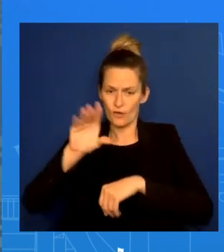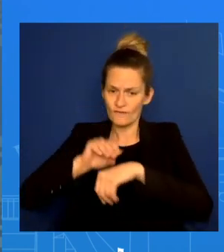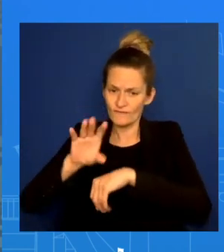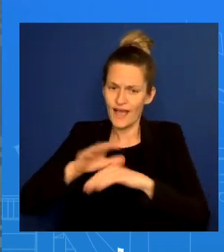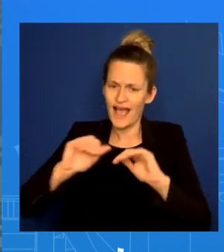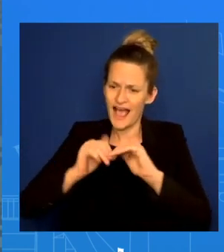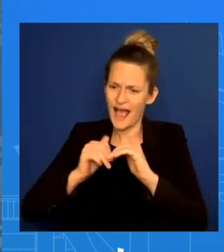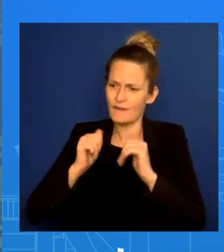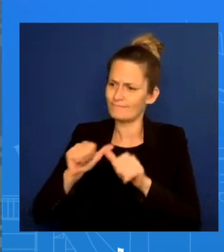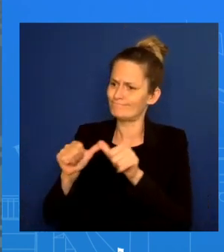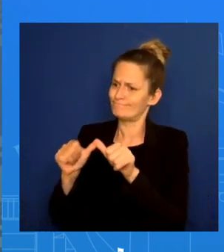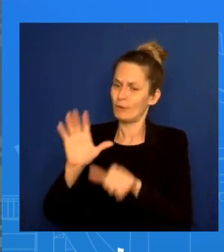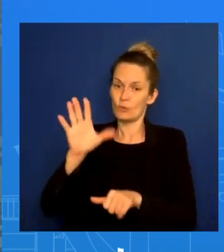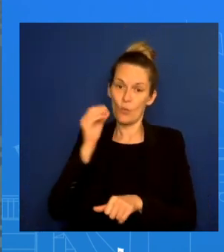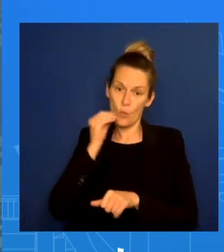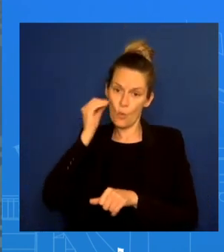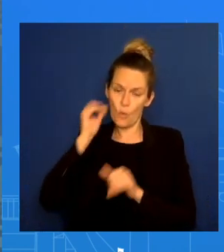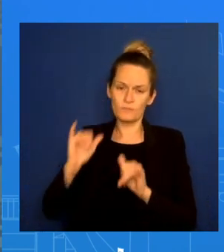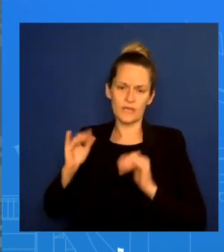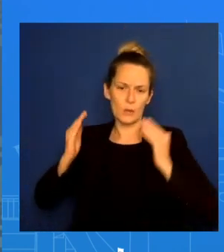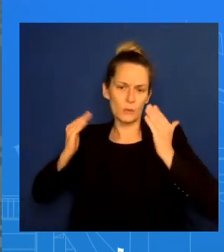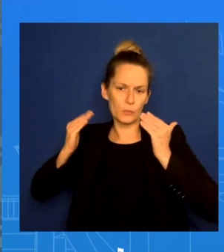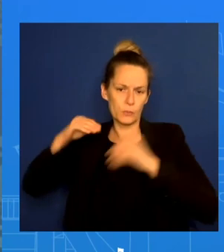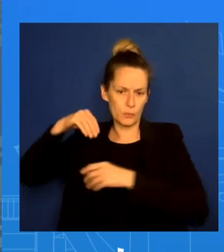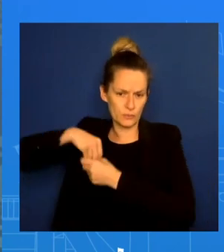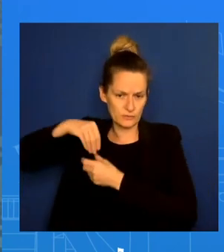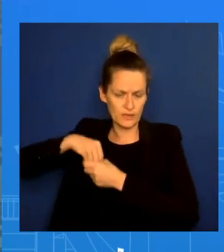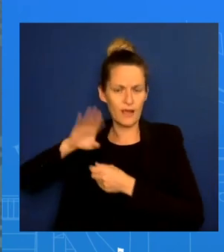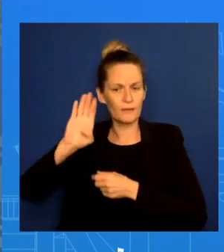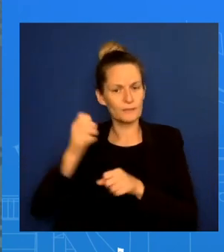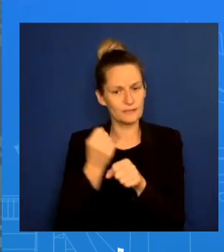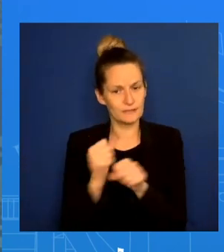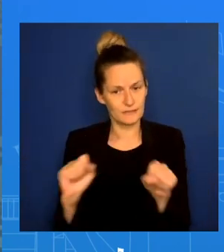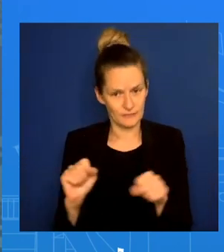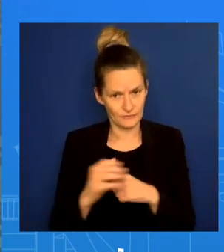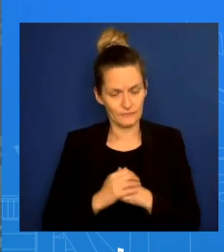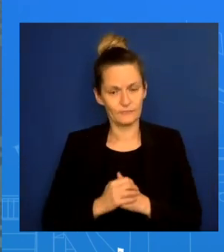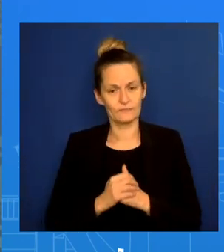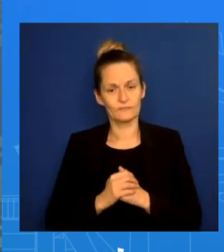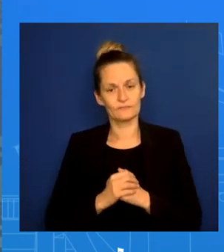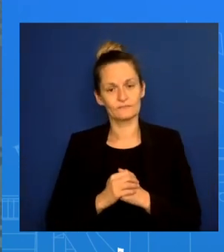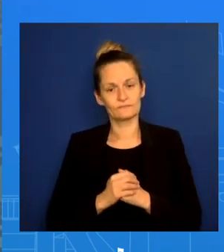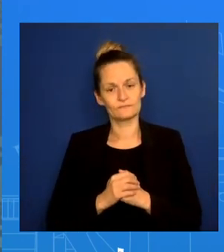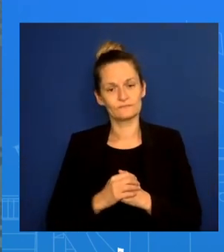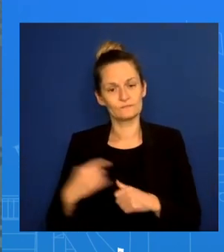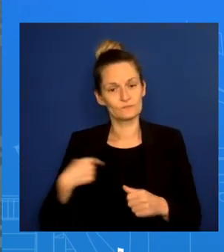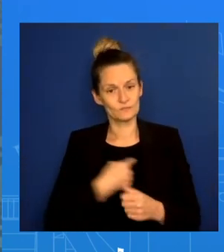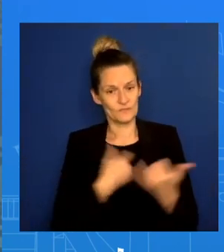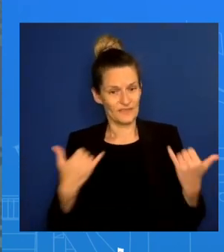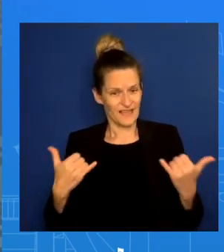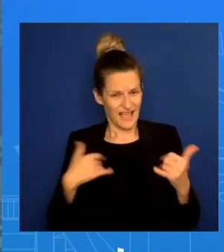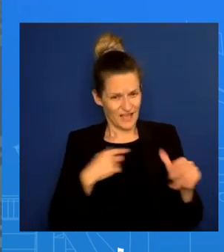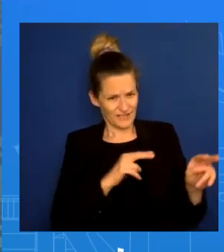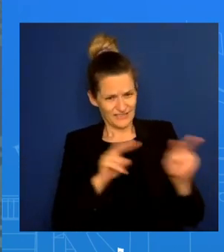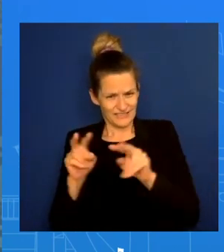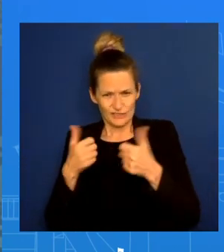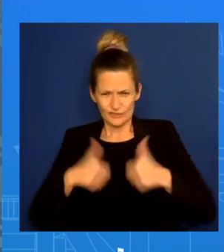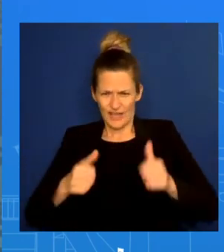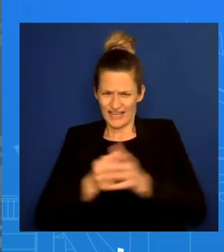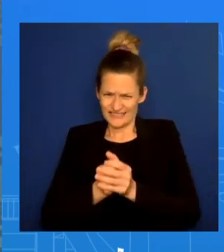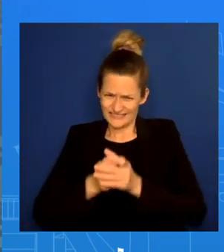We are paving the way to expand access to low-cost community solar power for 4.5 million families in